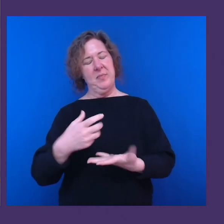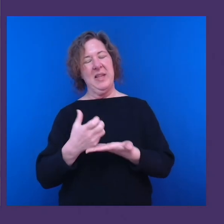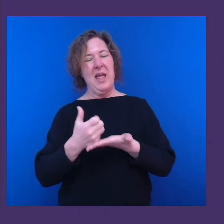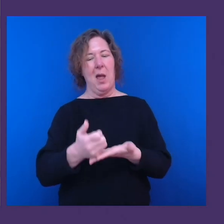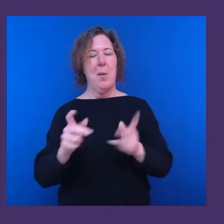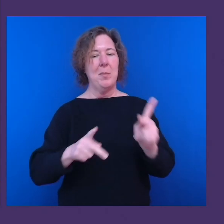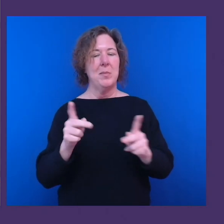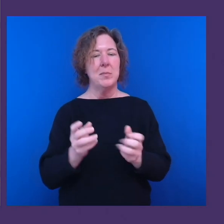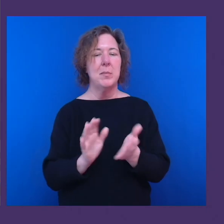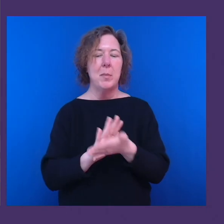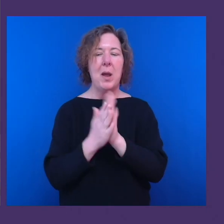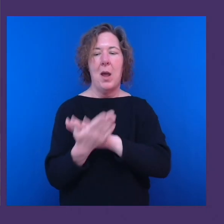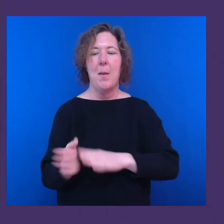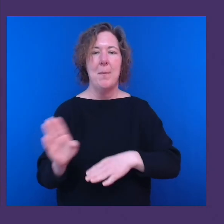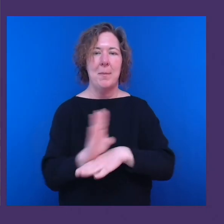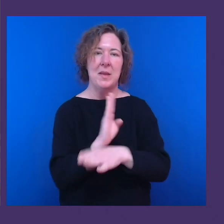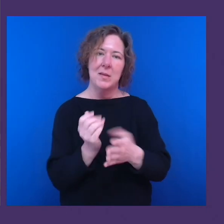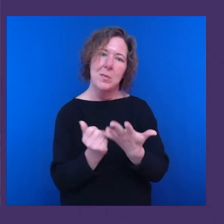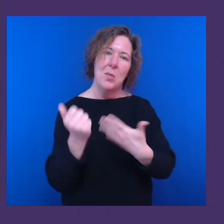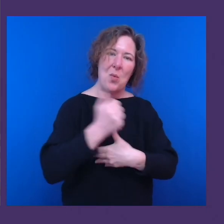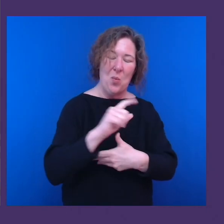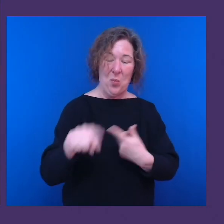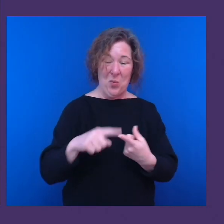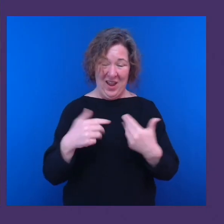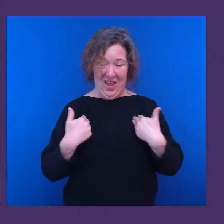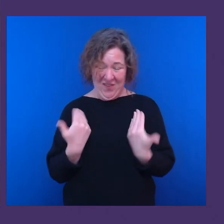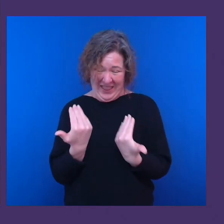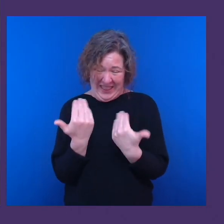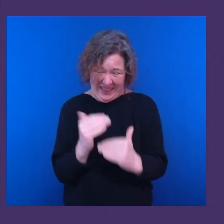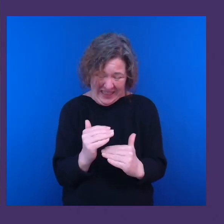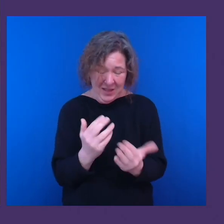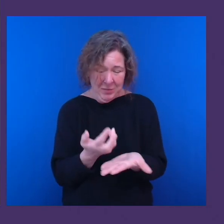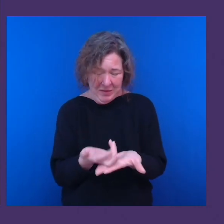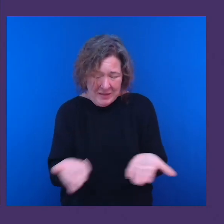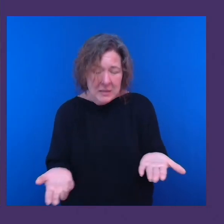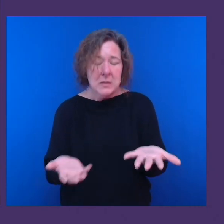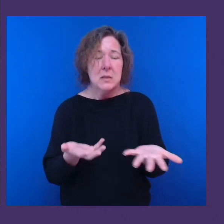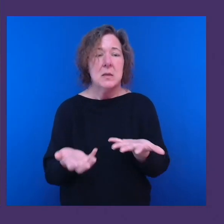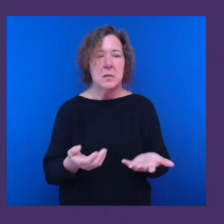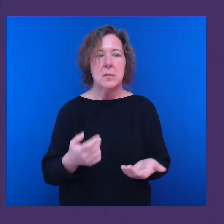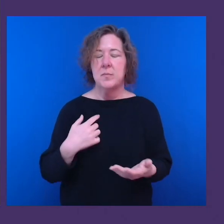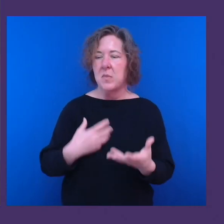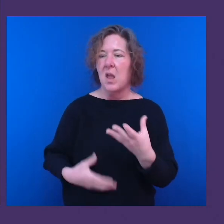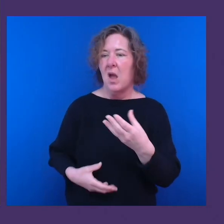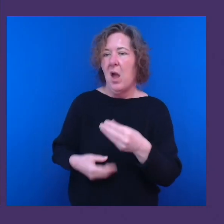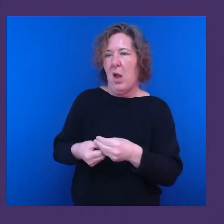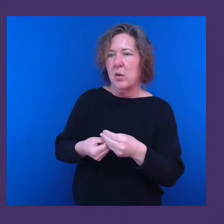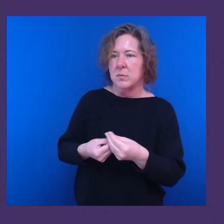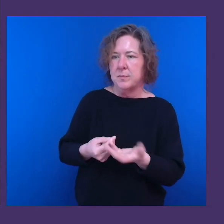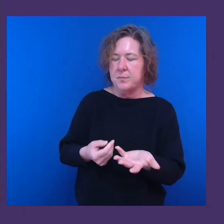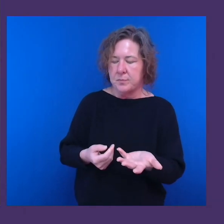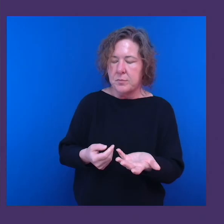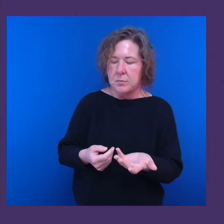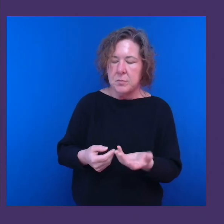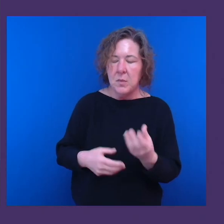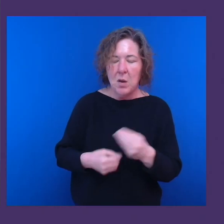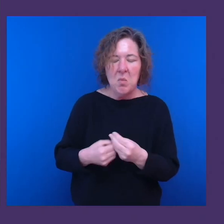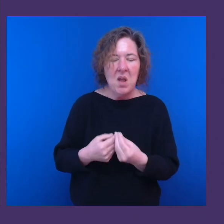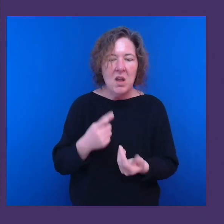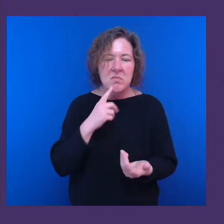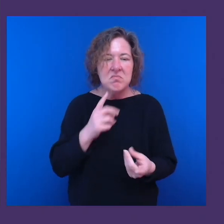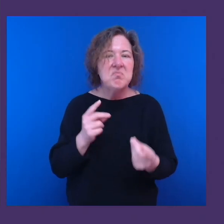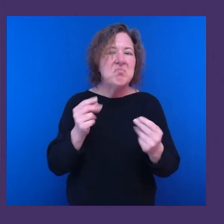organization when there's just already limited resources? Sure, I'll add some quick thing to consider here. I think